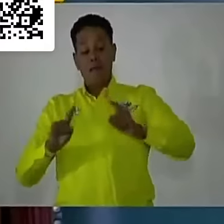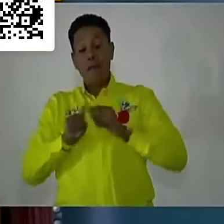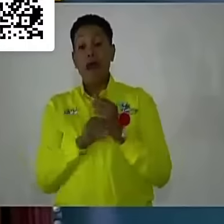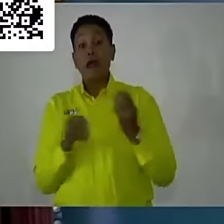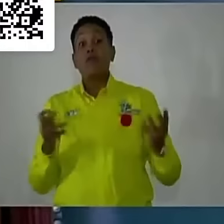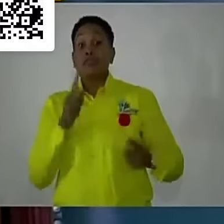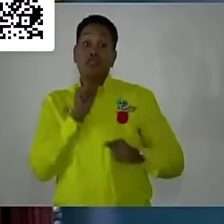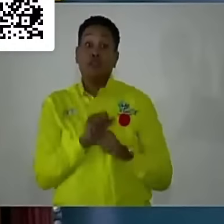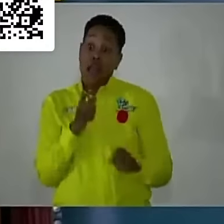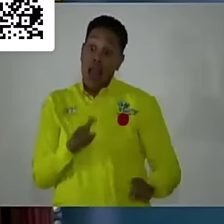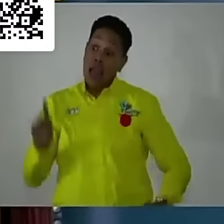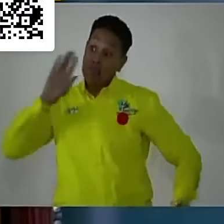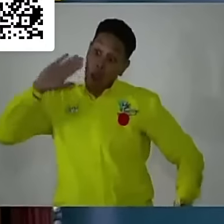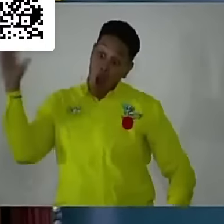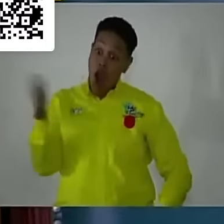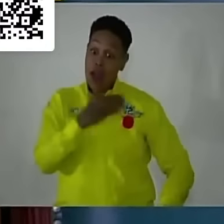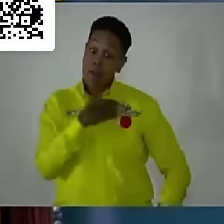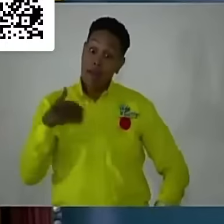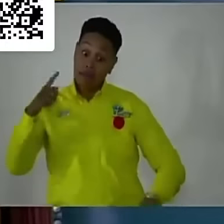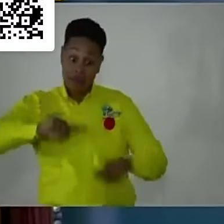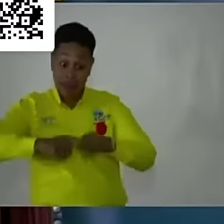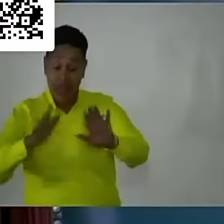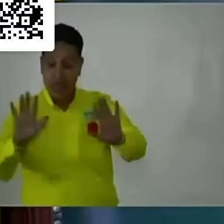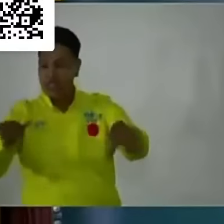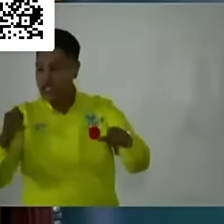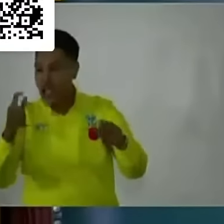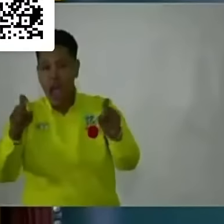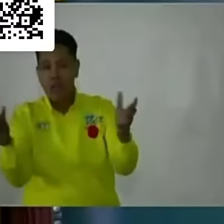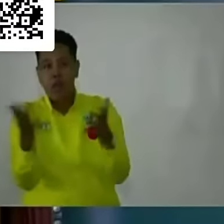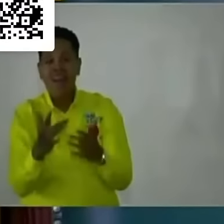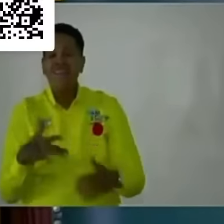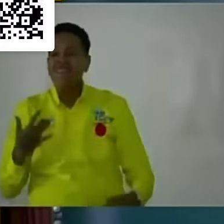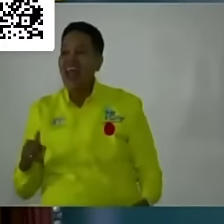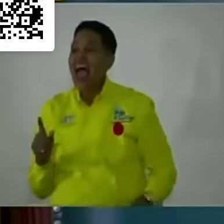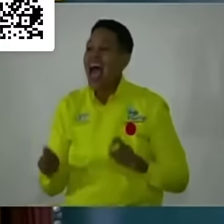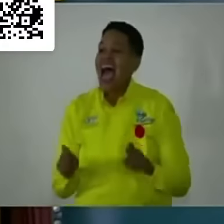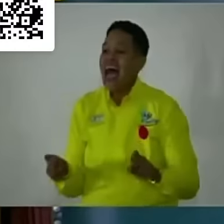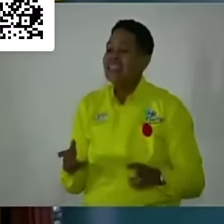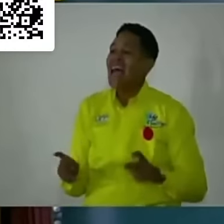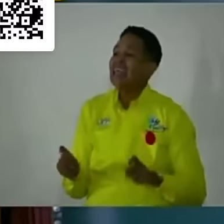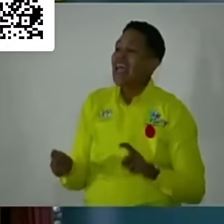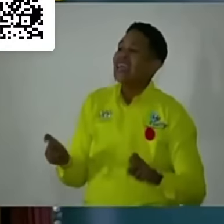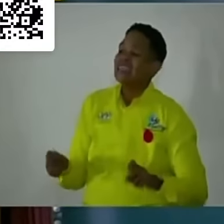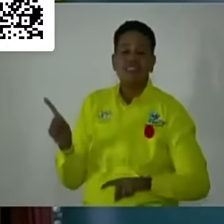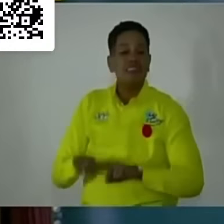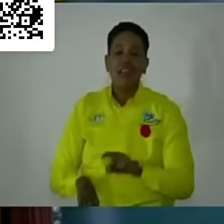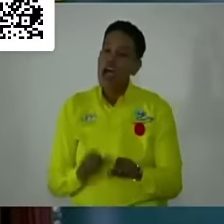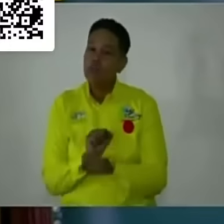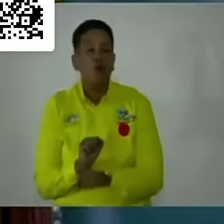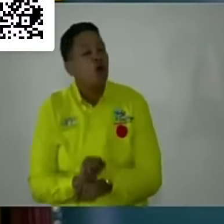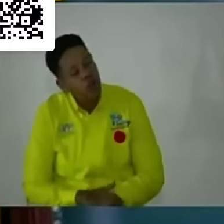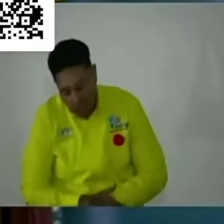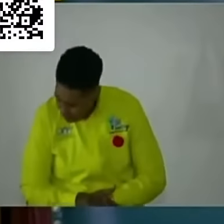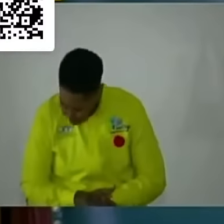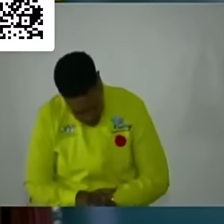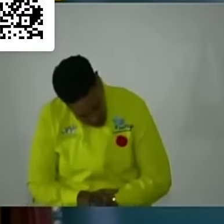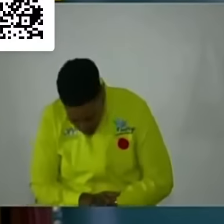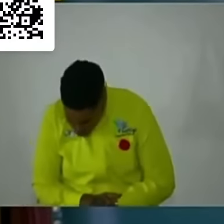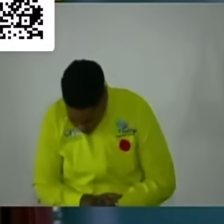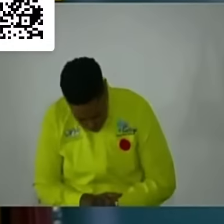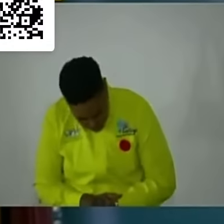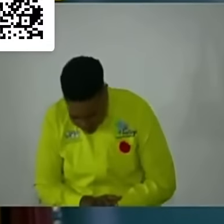is happening is every member has started to just ask whatever they feel like from the floor. It cannot work.